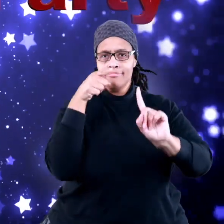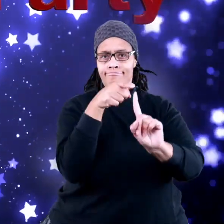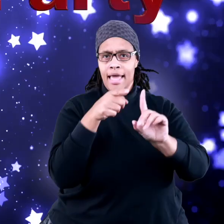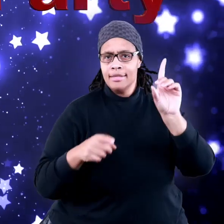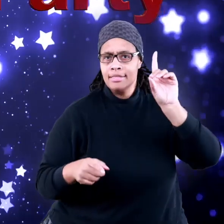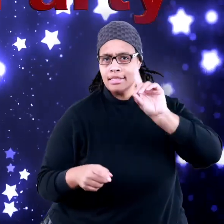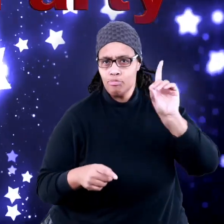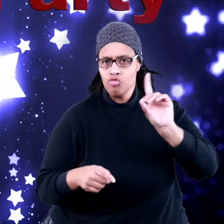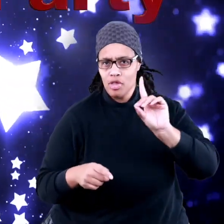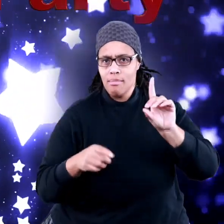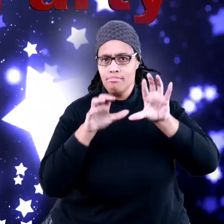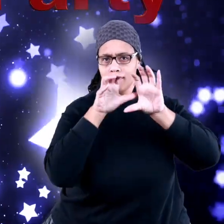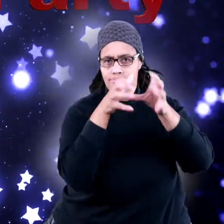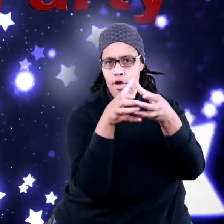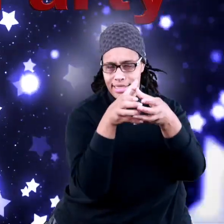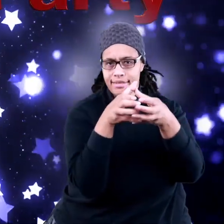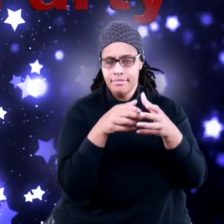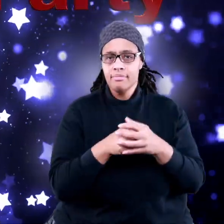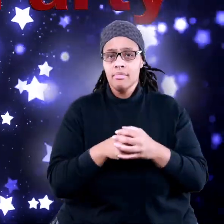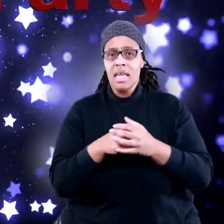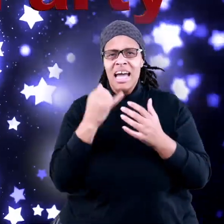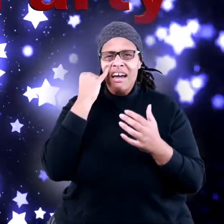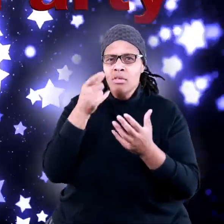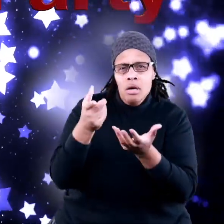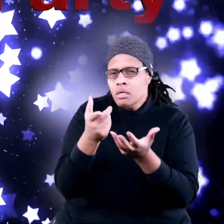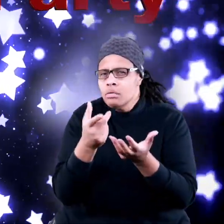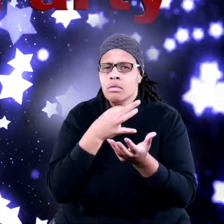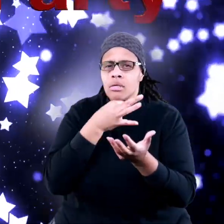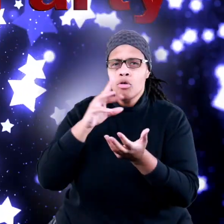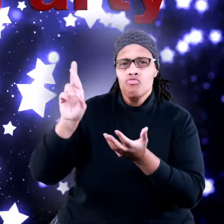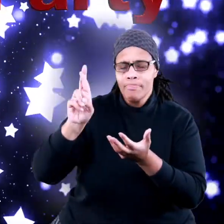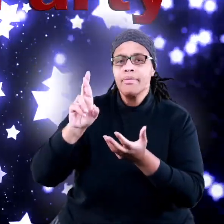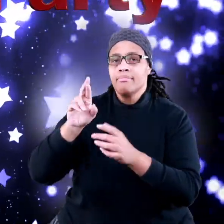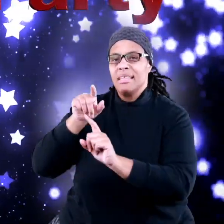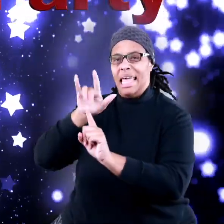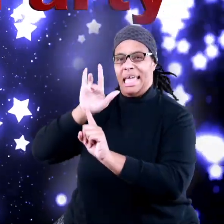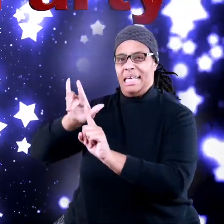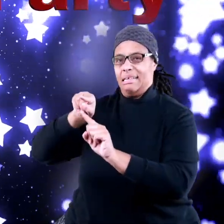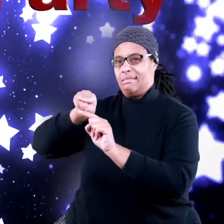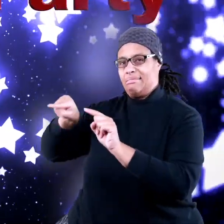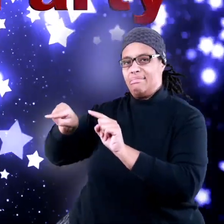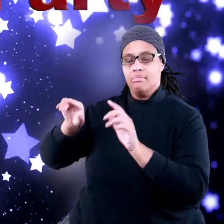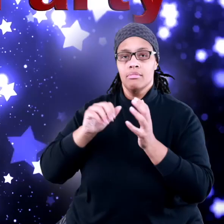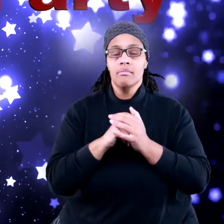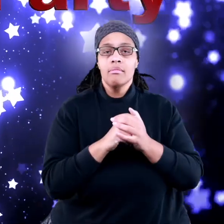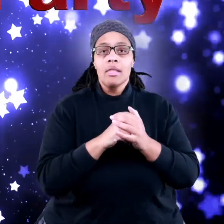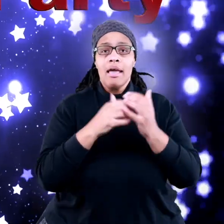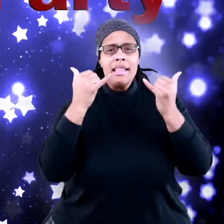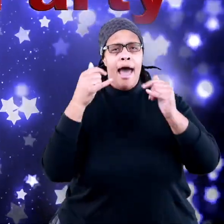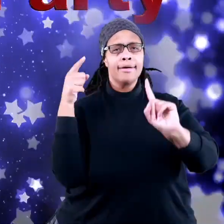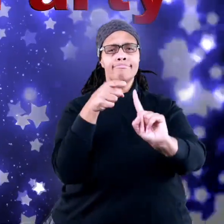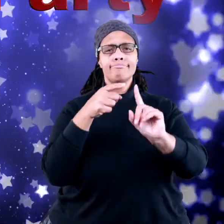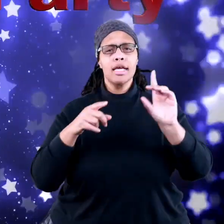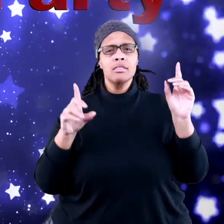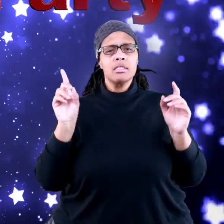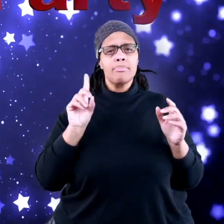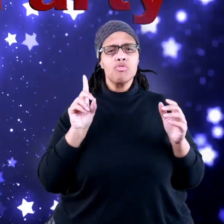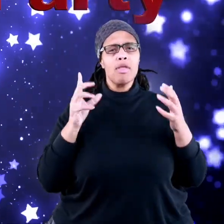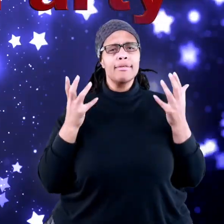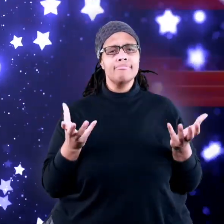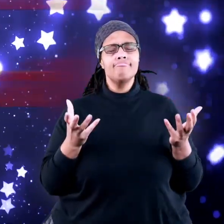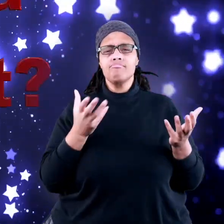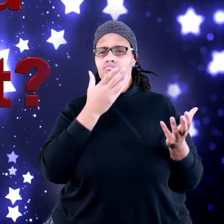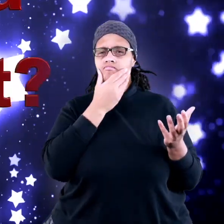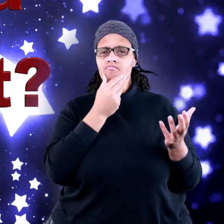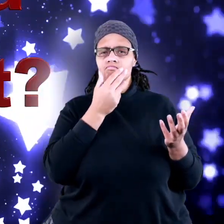video, we're going to talk about the Democratic Party. To learn about Republicans, click here. Okay,